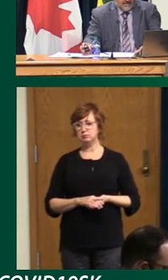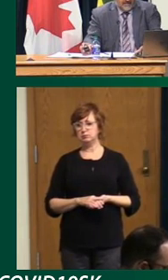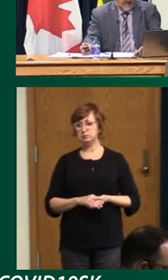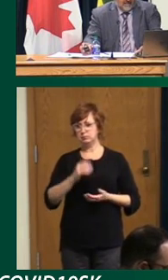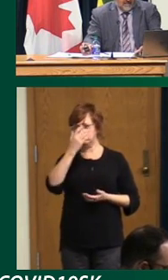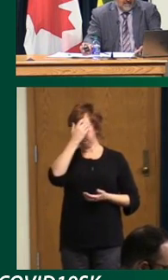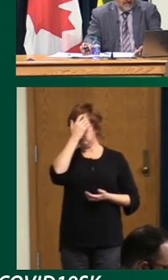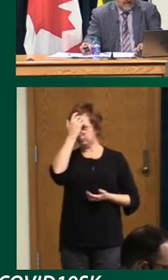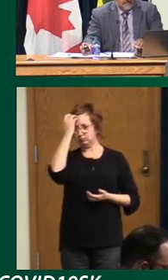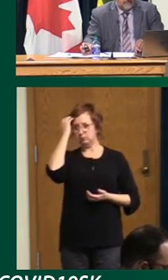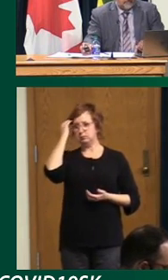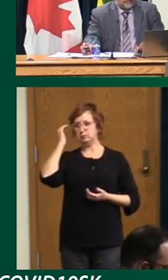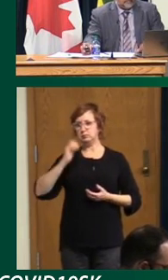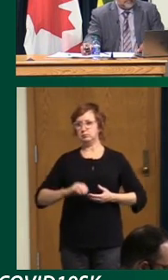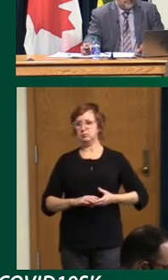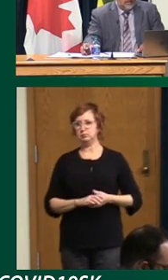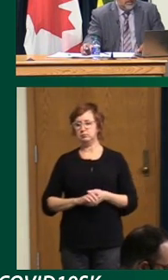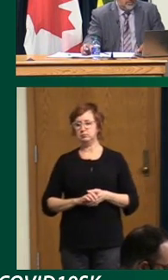This slide